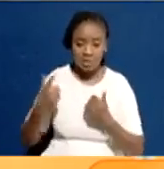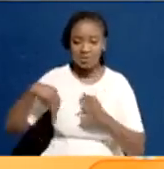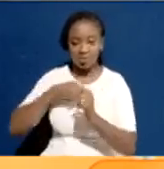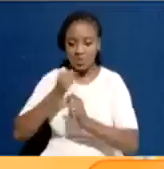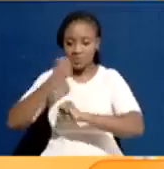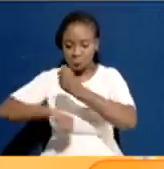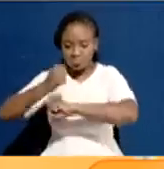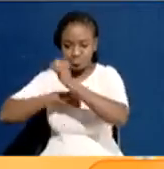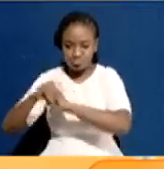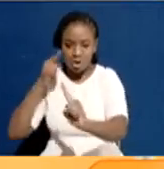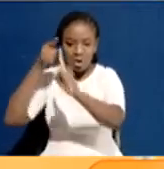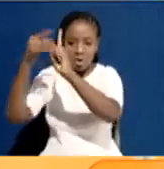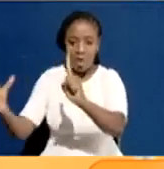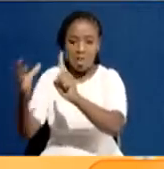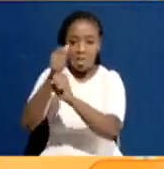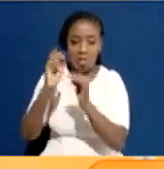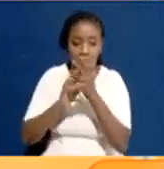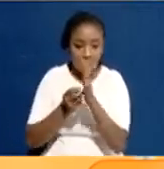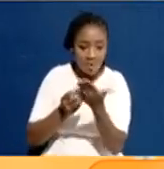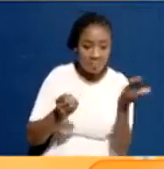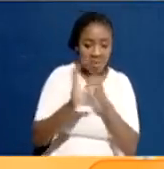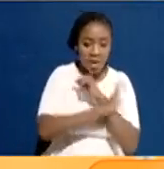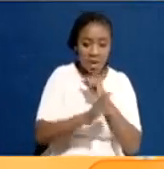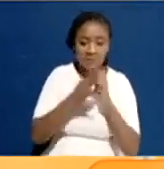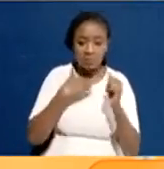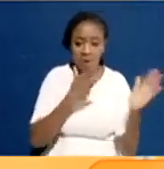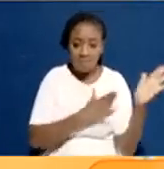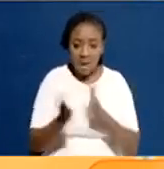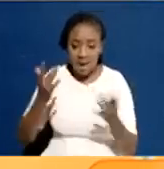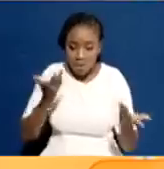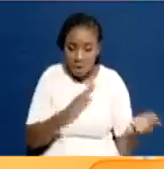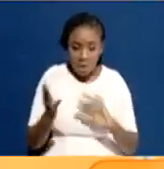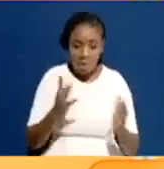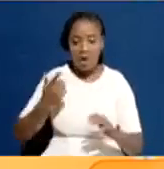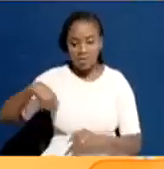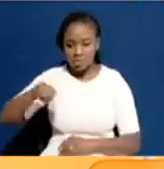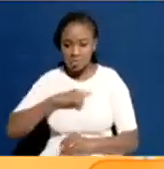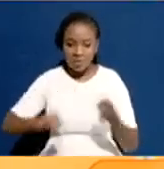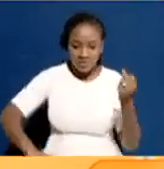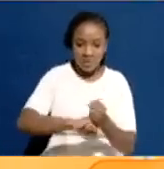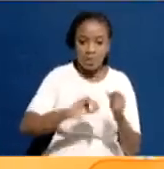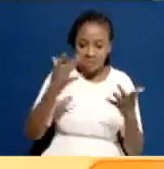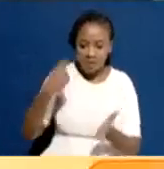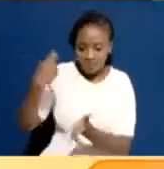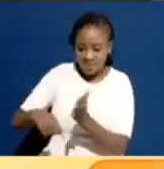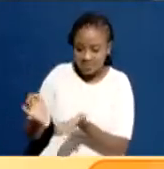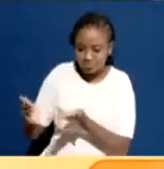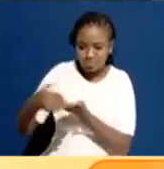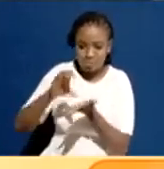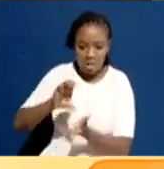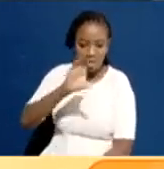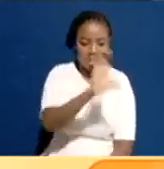that whatever the country intends to do, it will be delivered by whatever you'll be collecting in Kenya Revenue Authority.